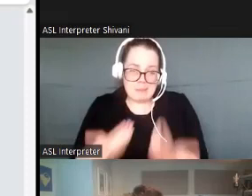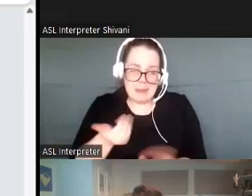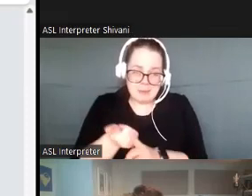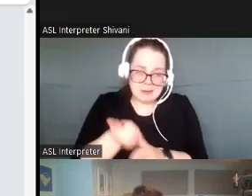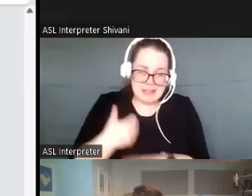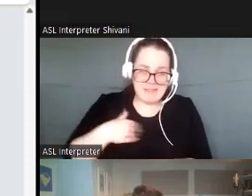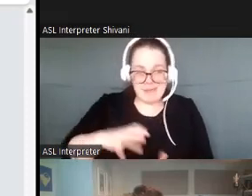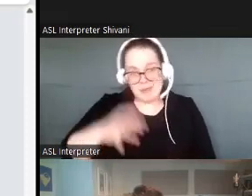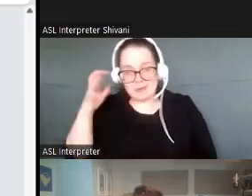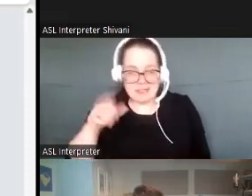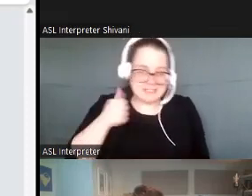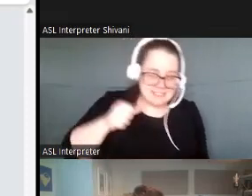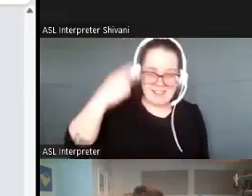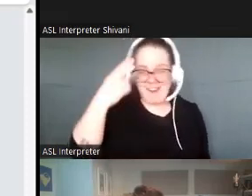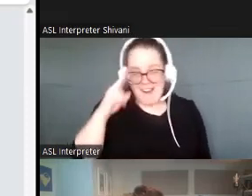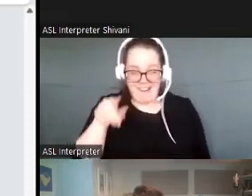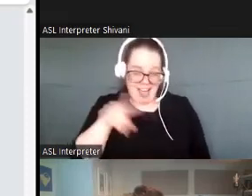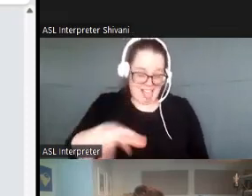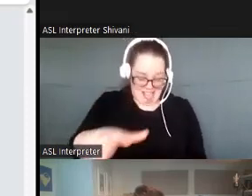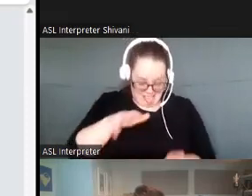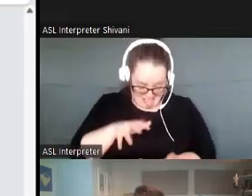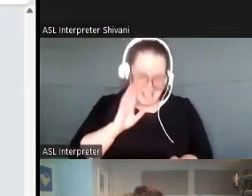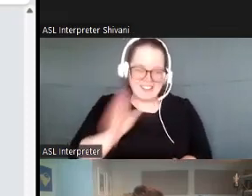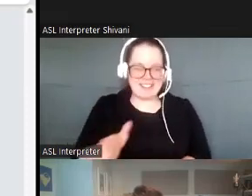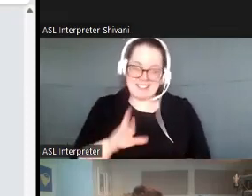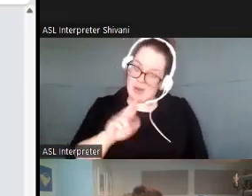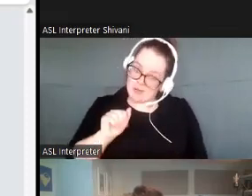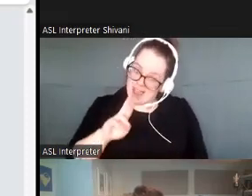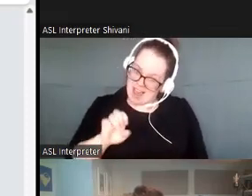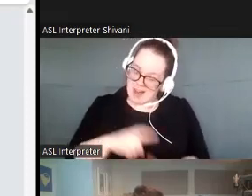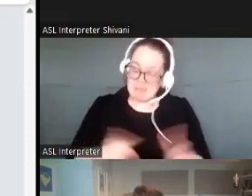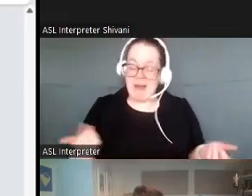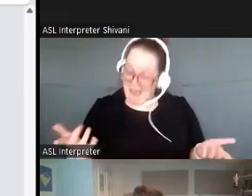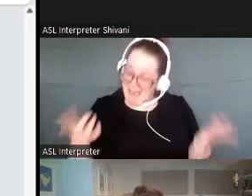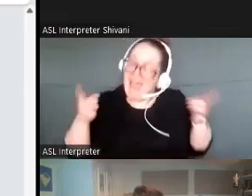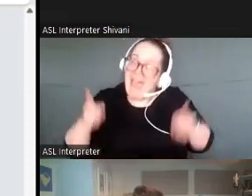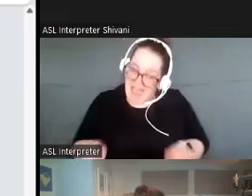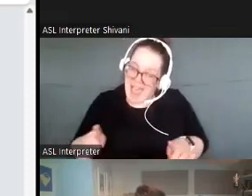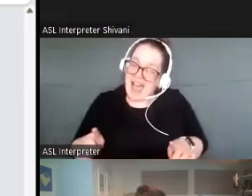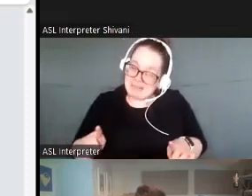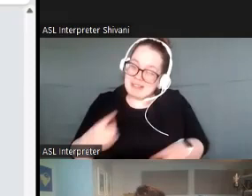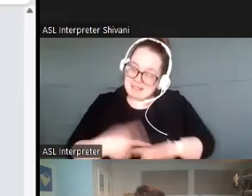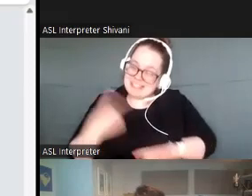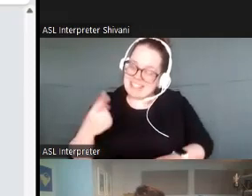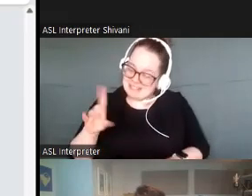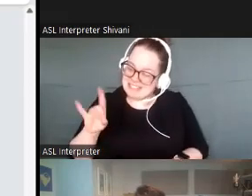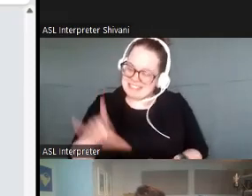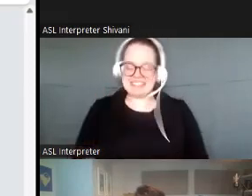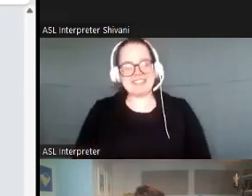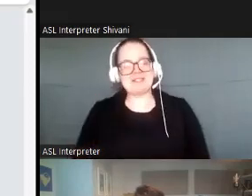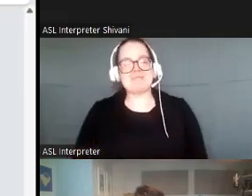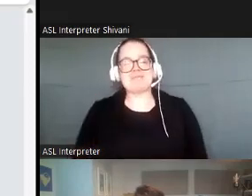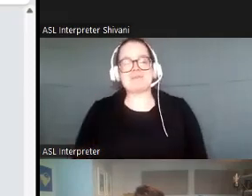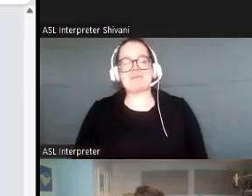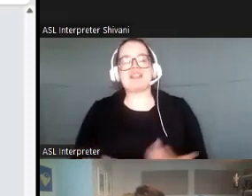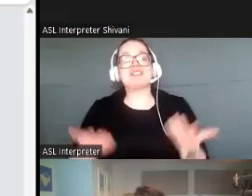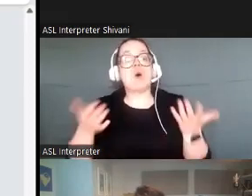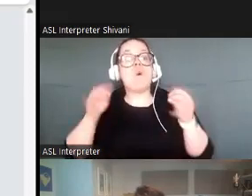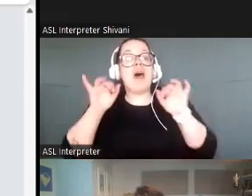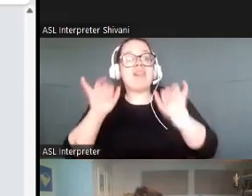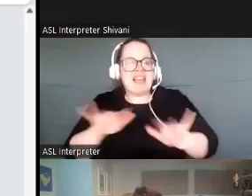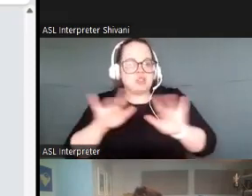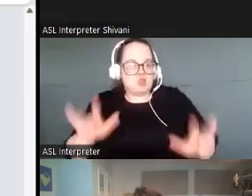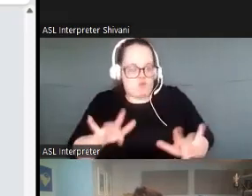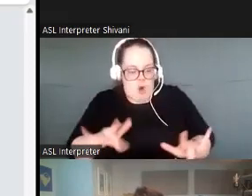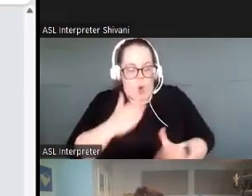and you can get the money from them. That's been rare, but I actually did have it happen. So that's the recording part of what I